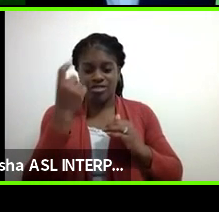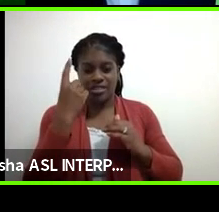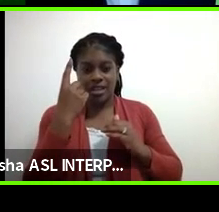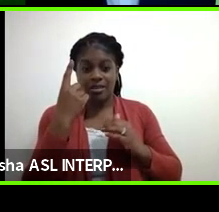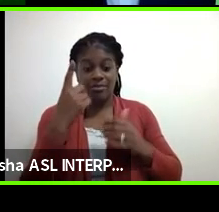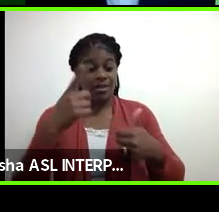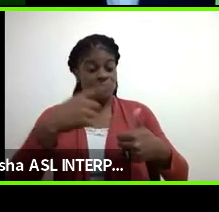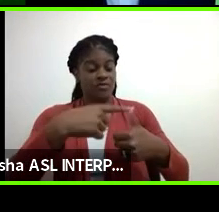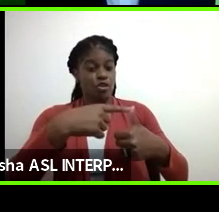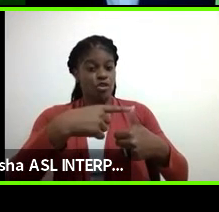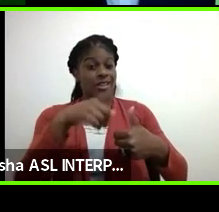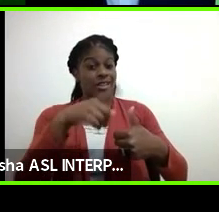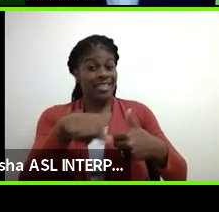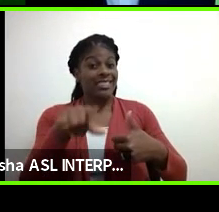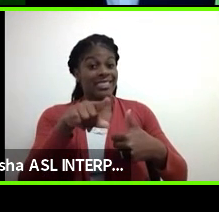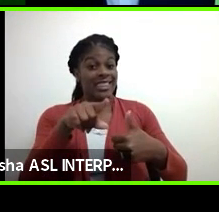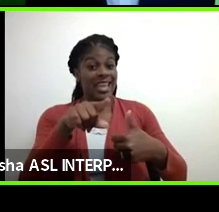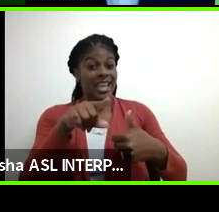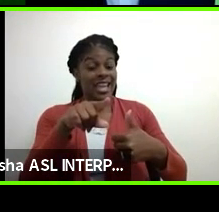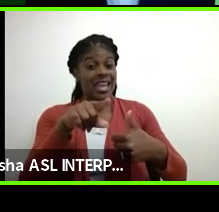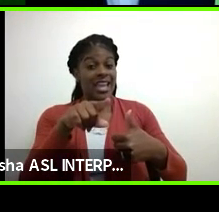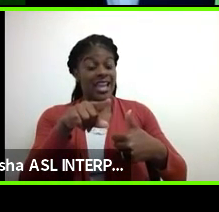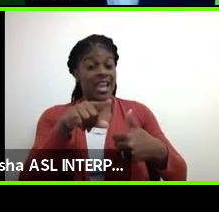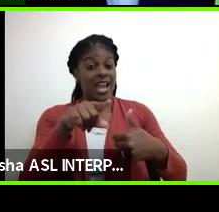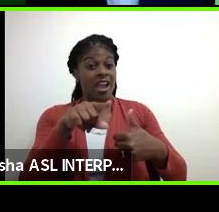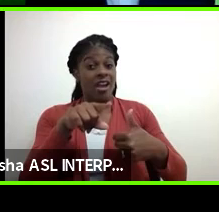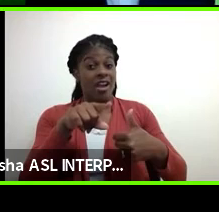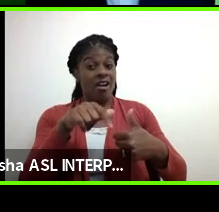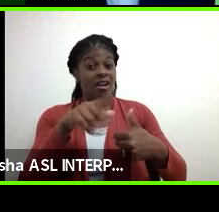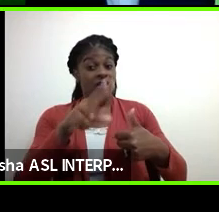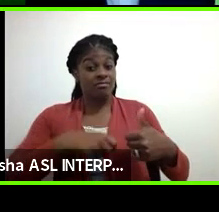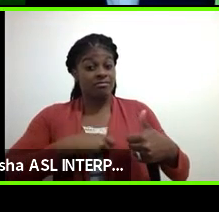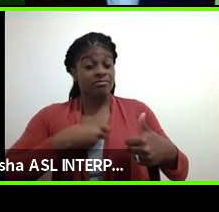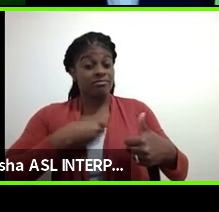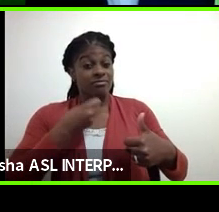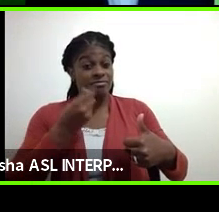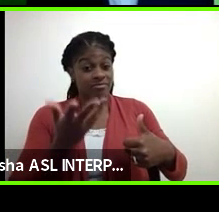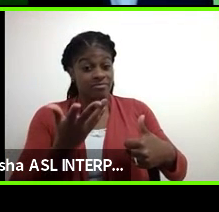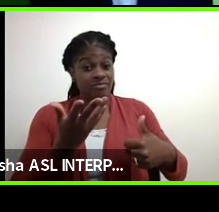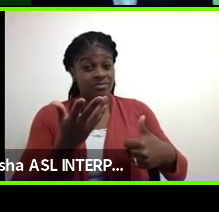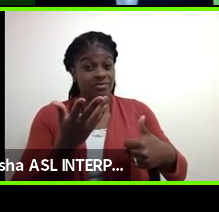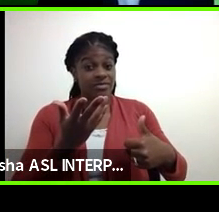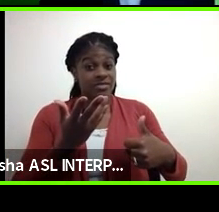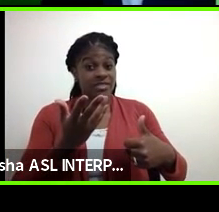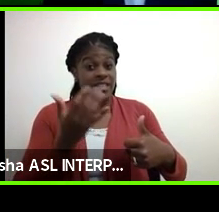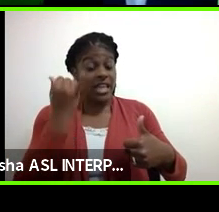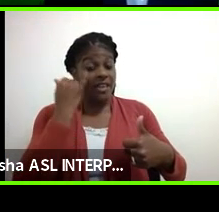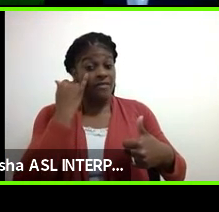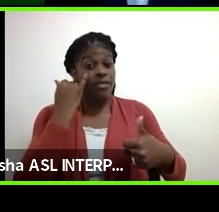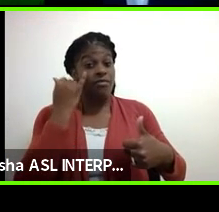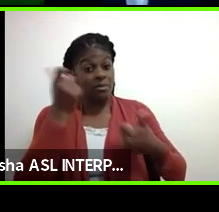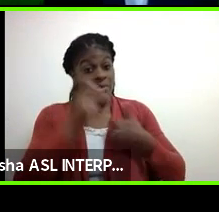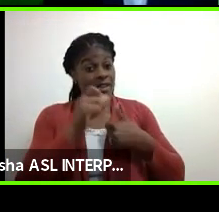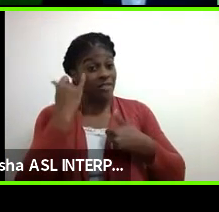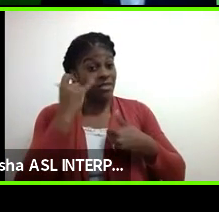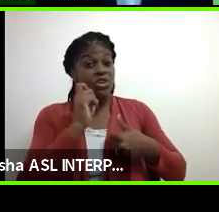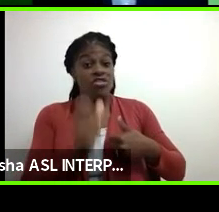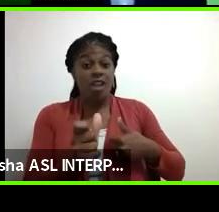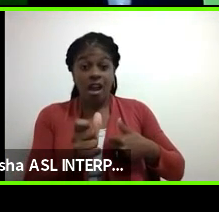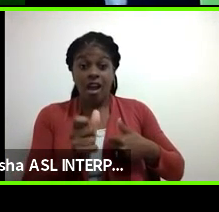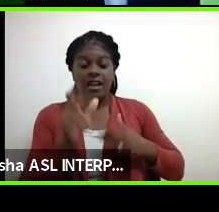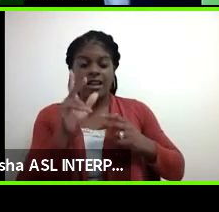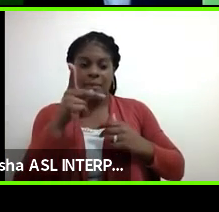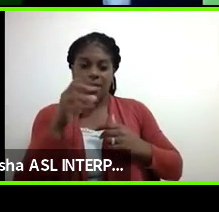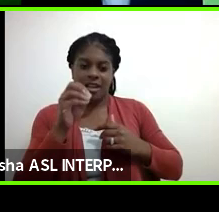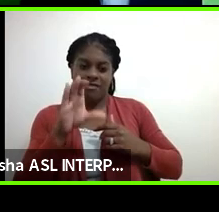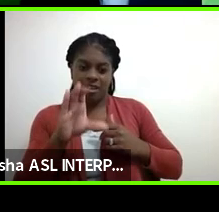all, they are coming to the table with, you know, if they are non-people of color, they're